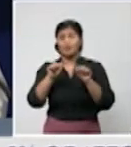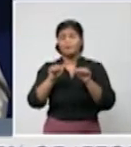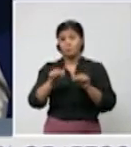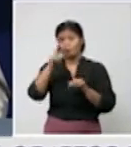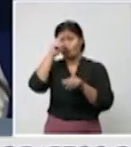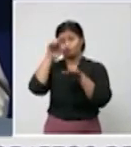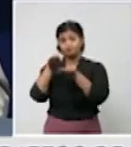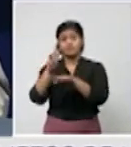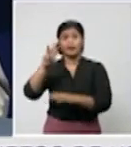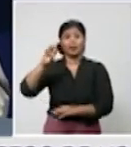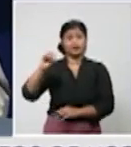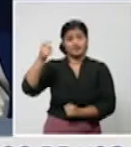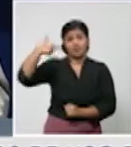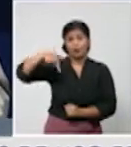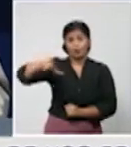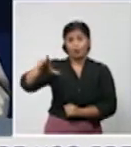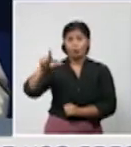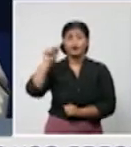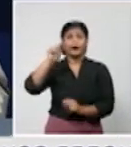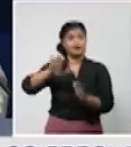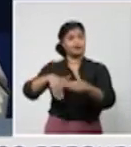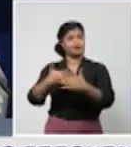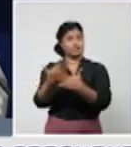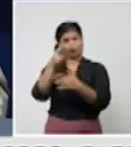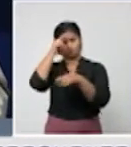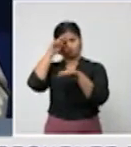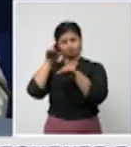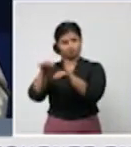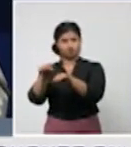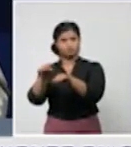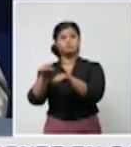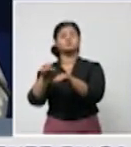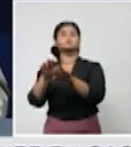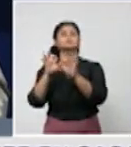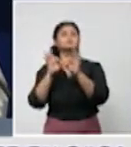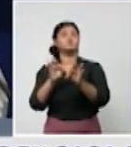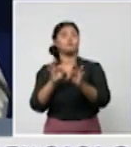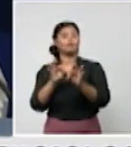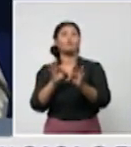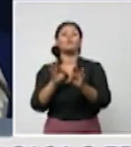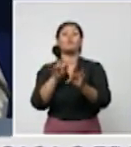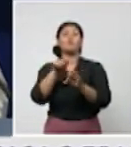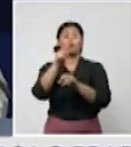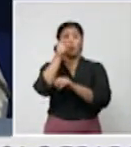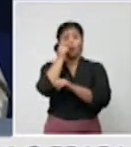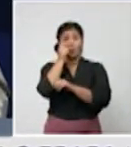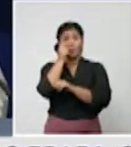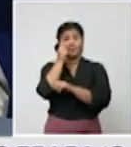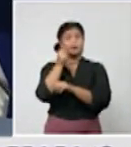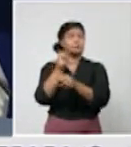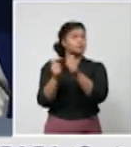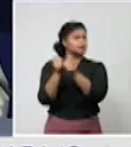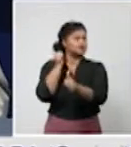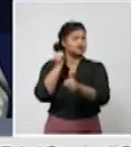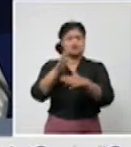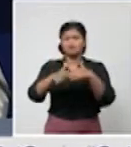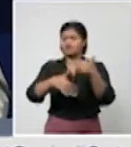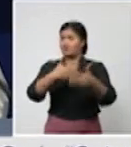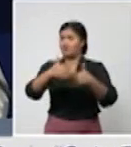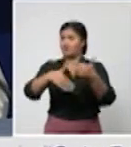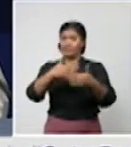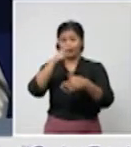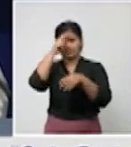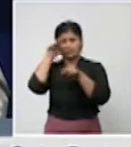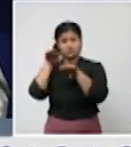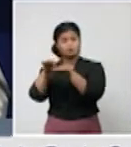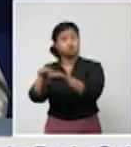of complications made impossible reviving the patient after a cardiac arrest. I repeat, we start the day